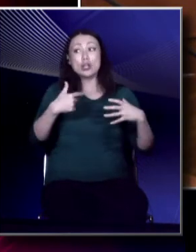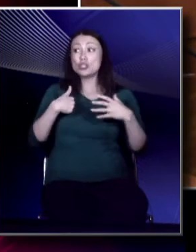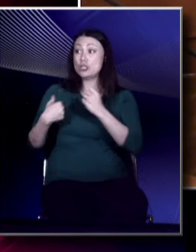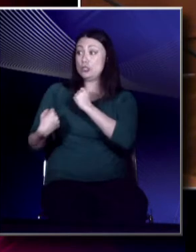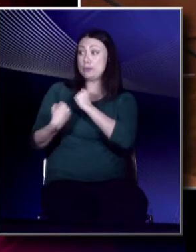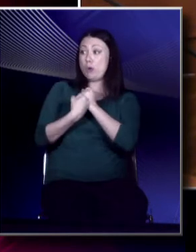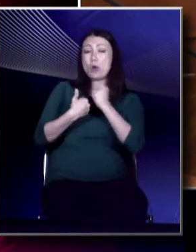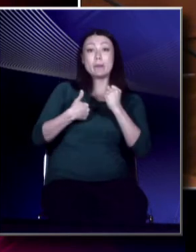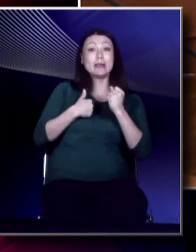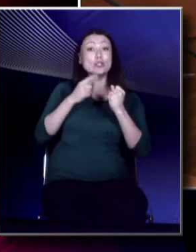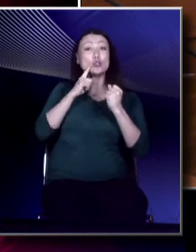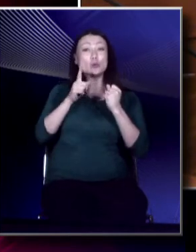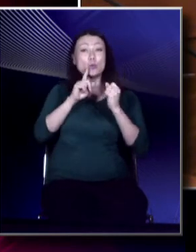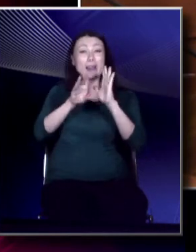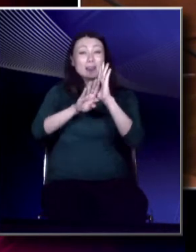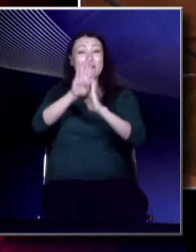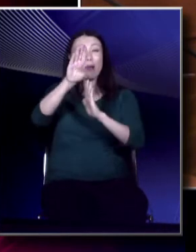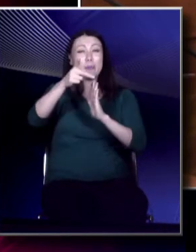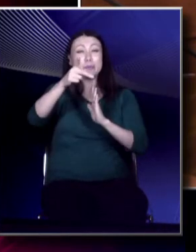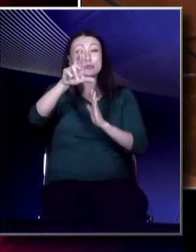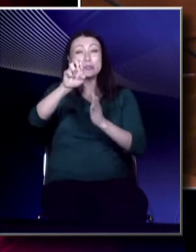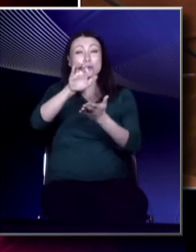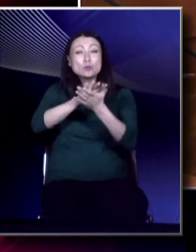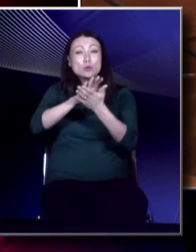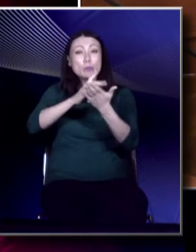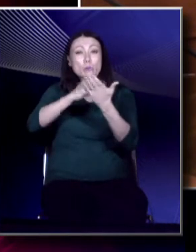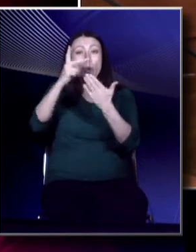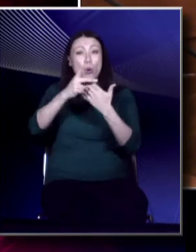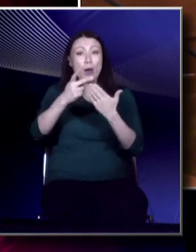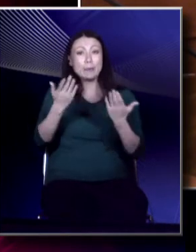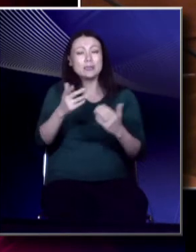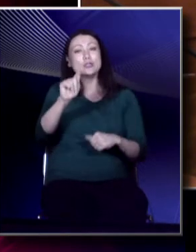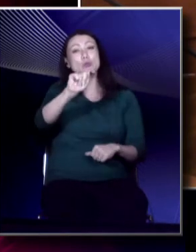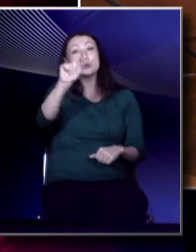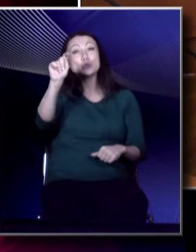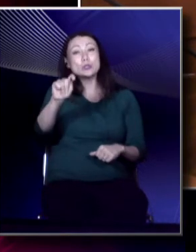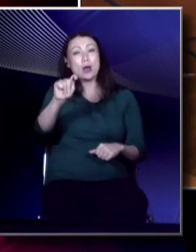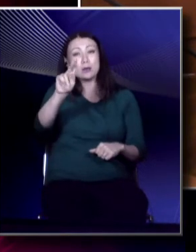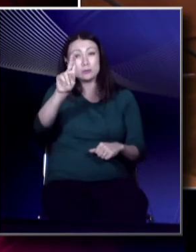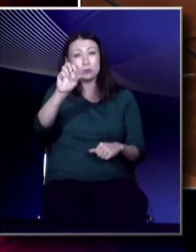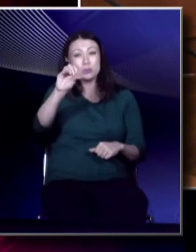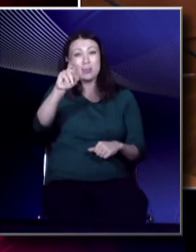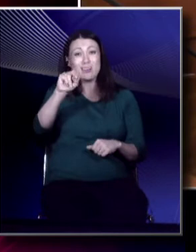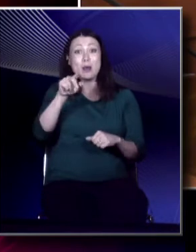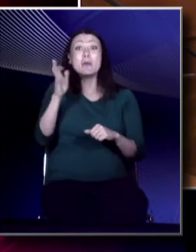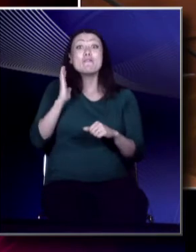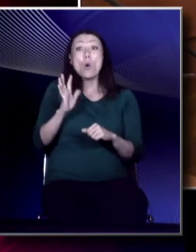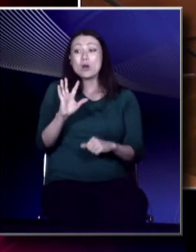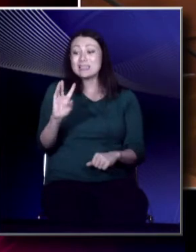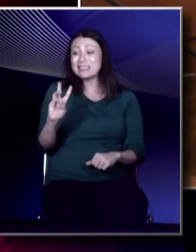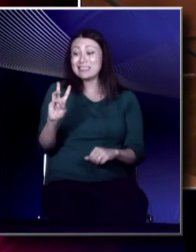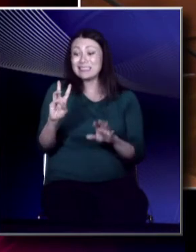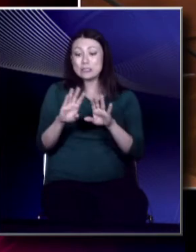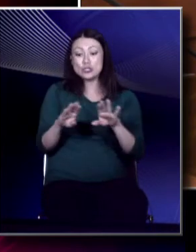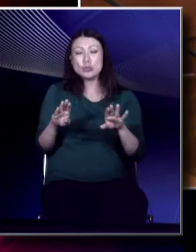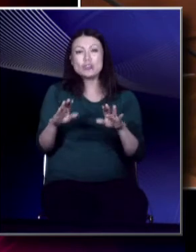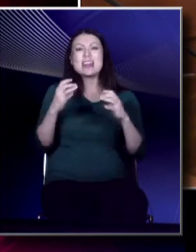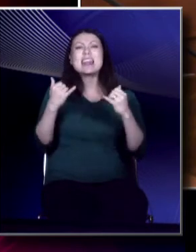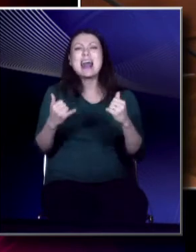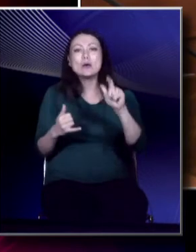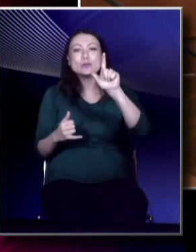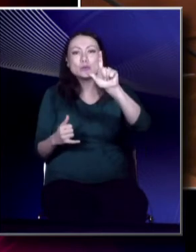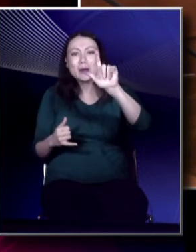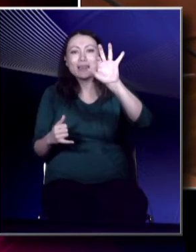the preschool program in Tucson, which was at 6 children and now is at 29 and